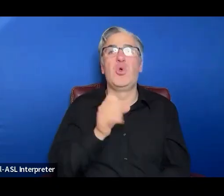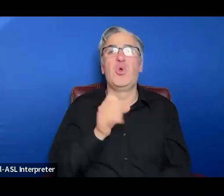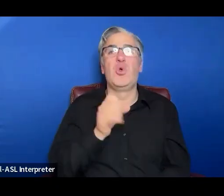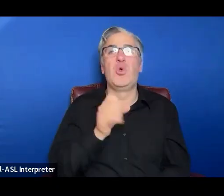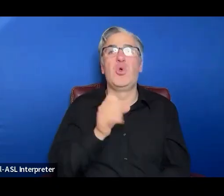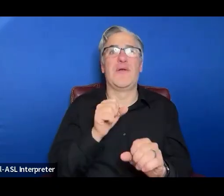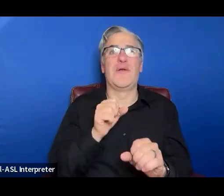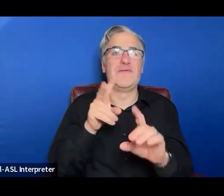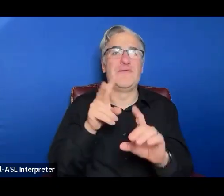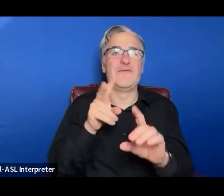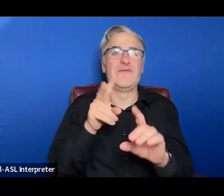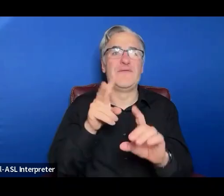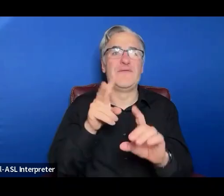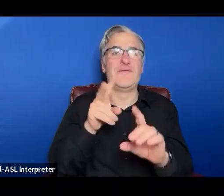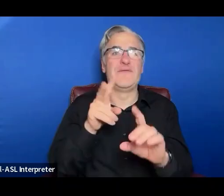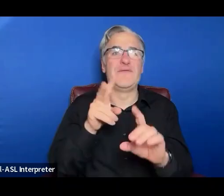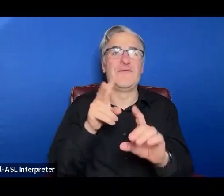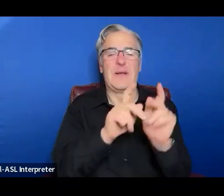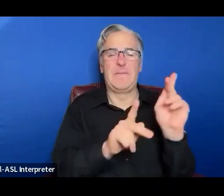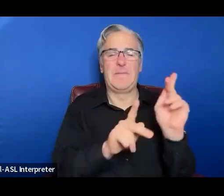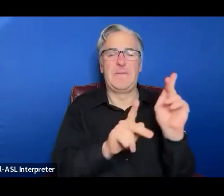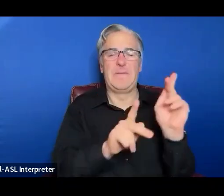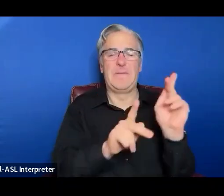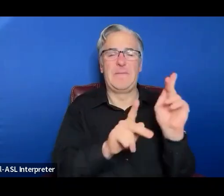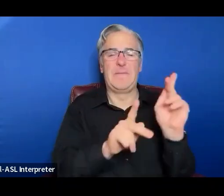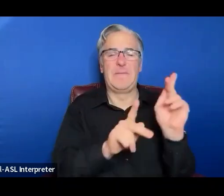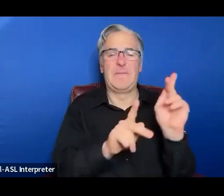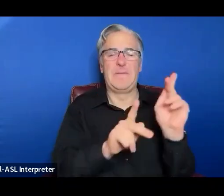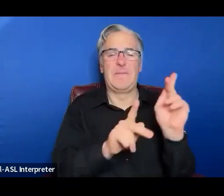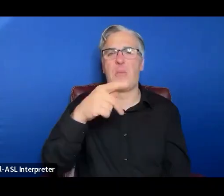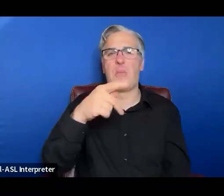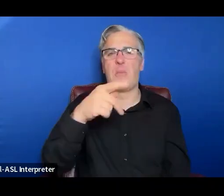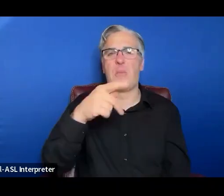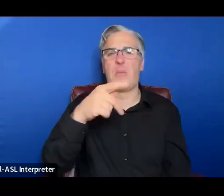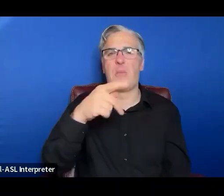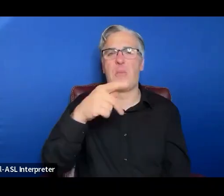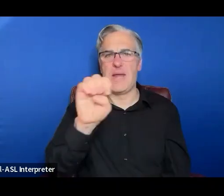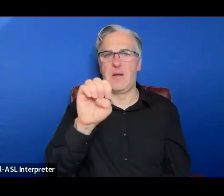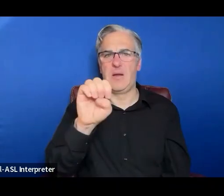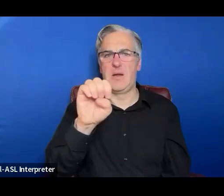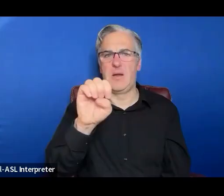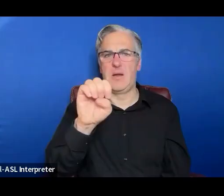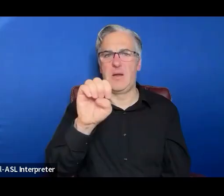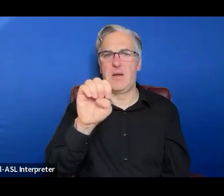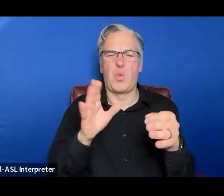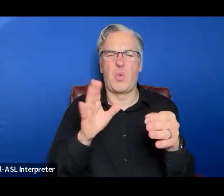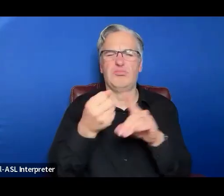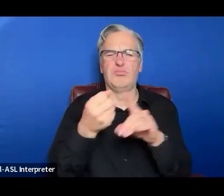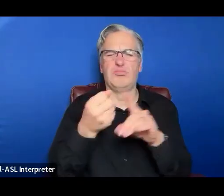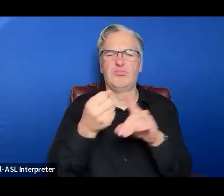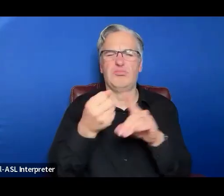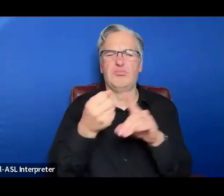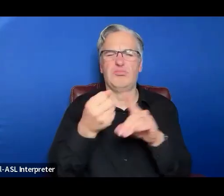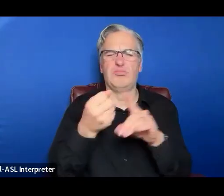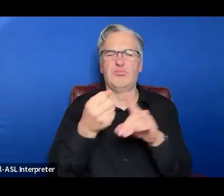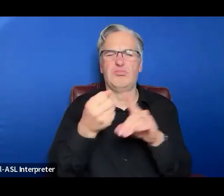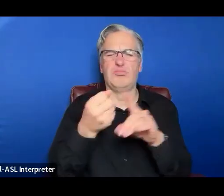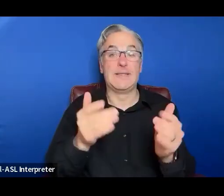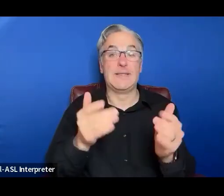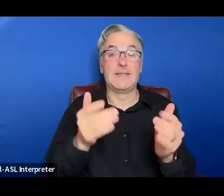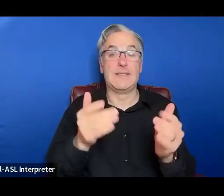certain custodians like the probate court, and we'll talk about that more later. Okay, let's go to the next